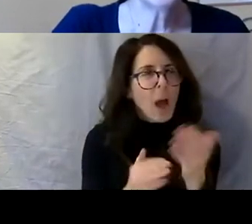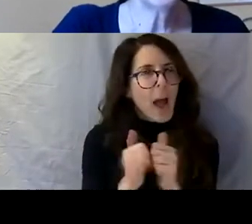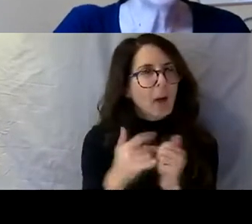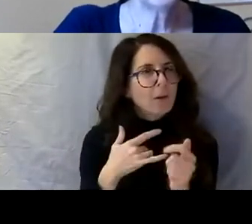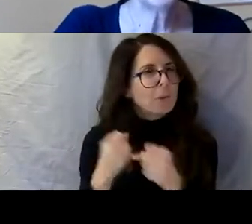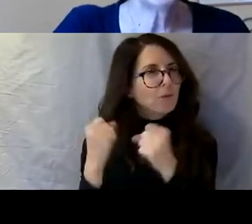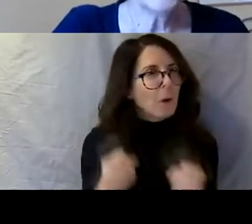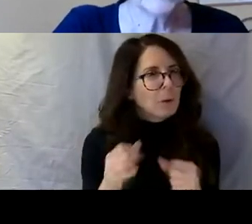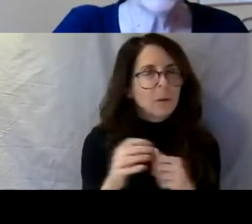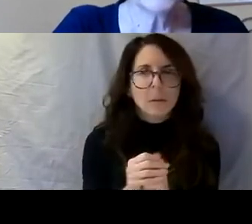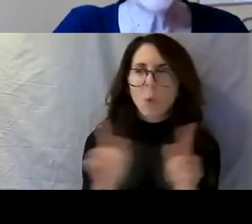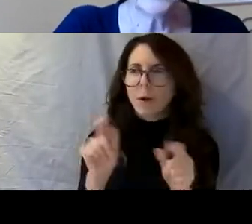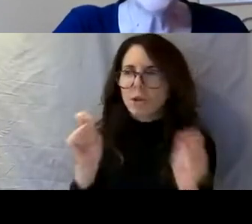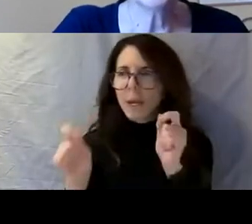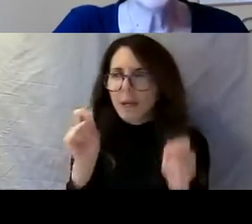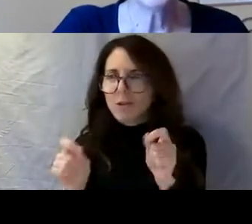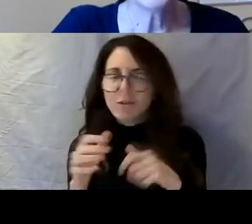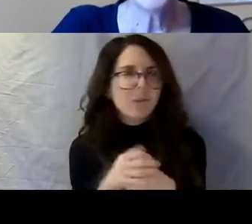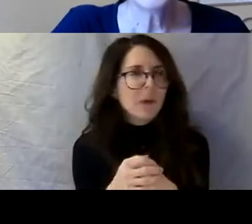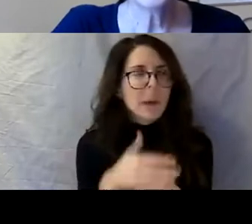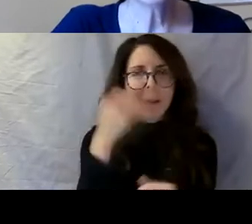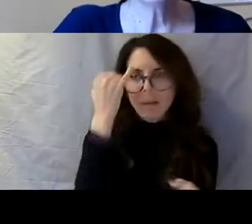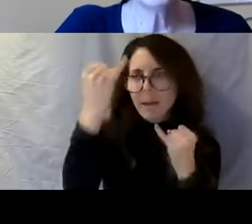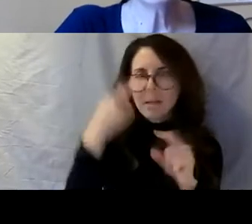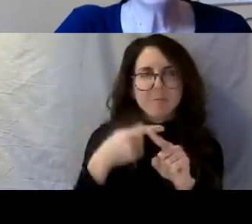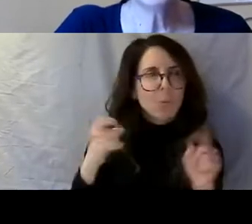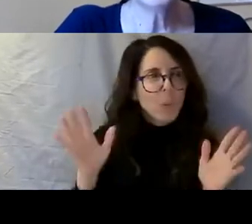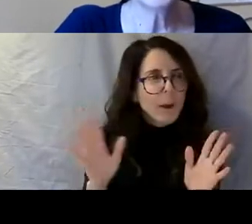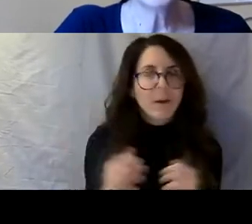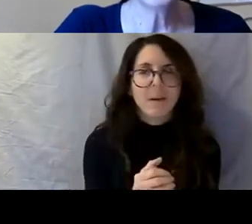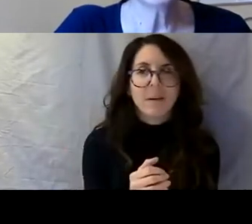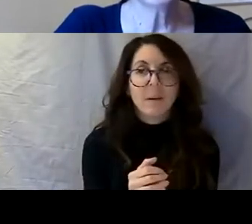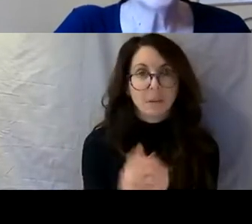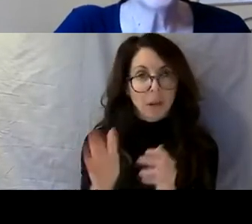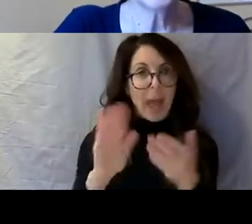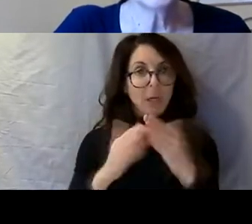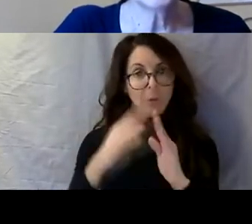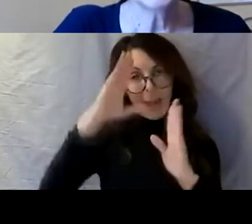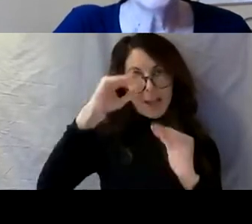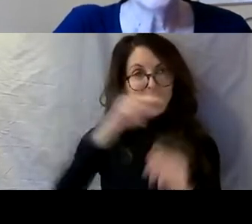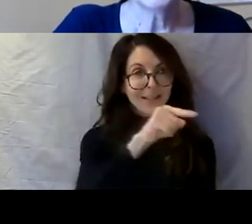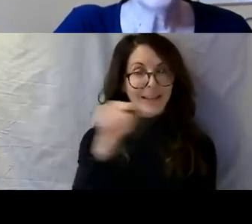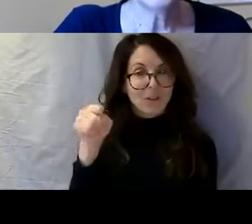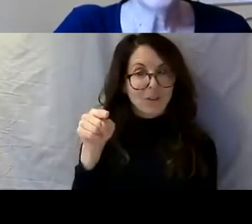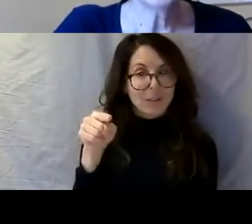the strongest support and best ideas coming from? And how have community expectations